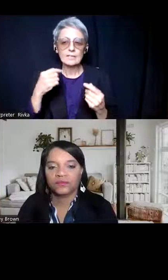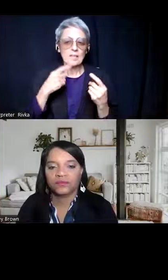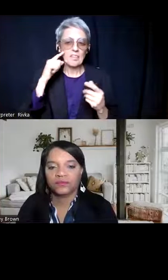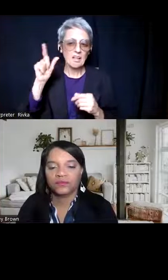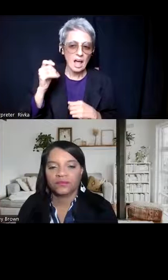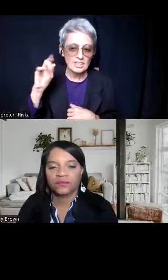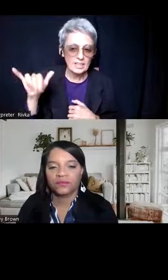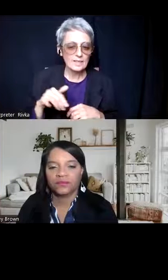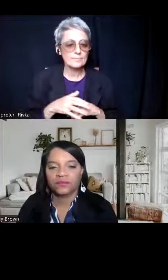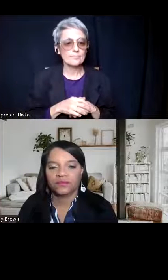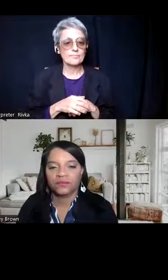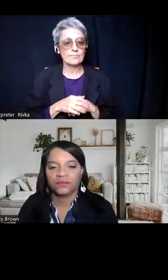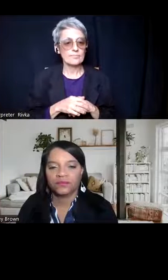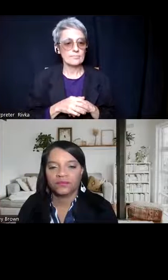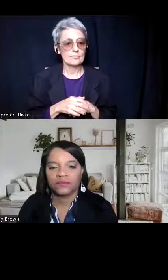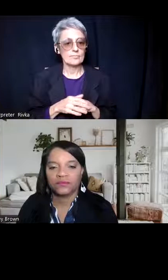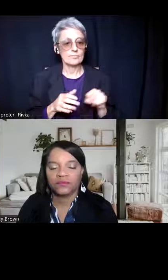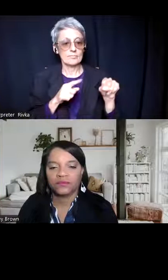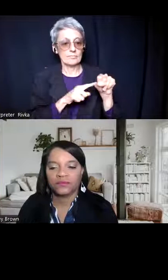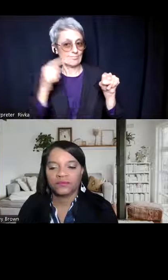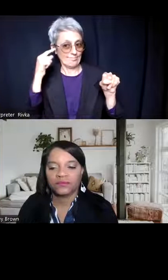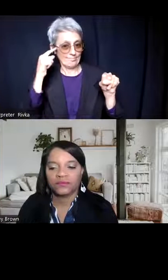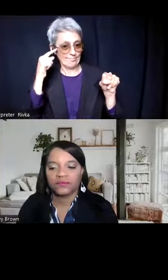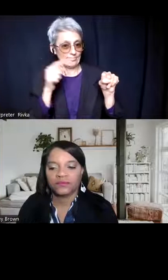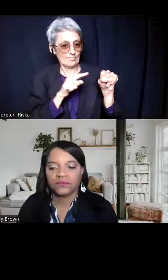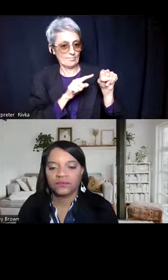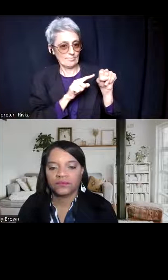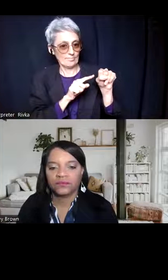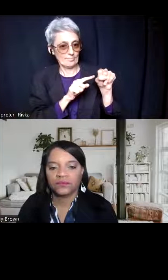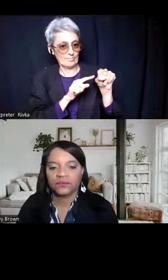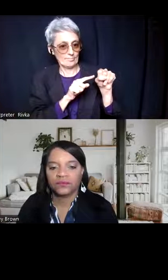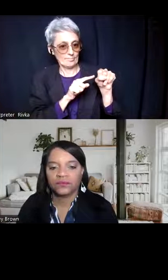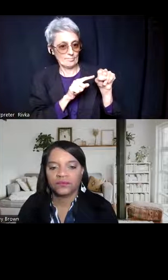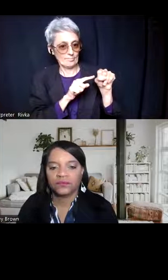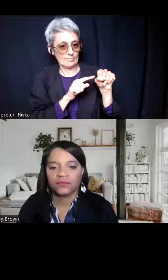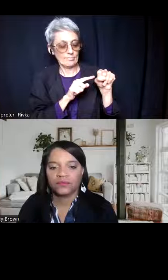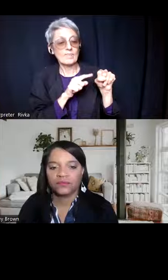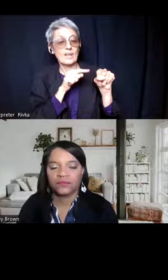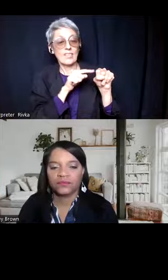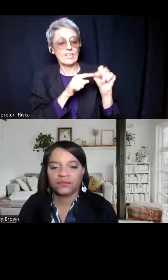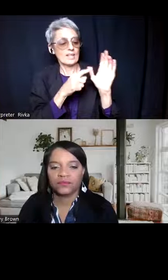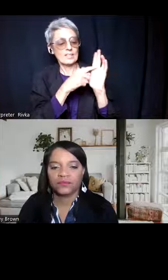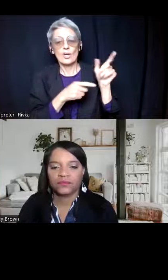your forehead, so the person's oriented like this, is actually the part that regulates the subcortical, limbic, and brainstem